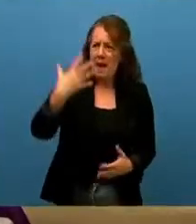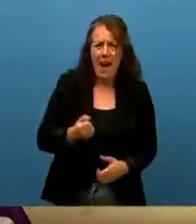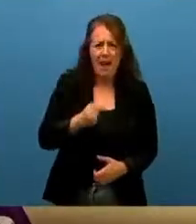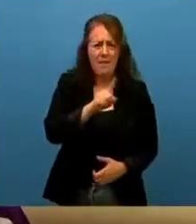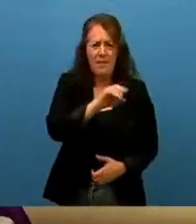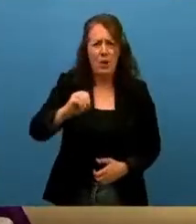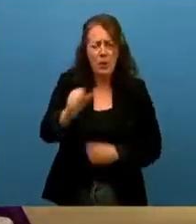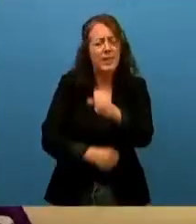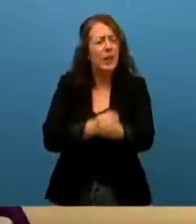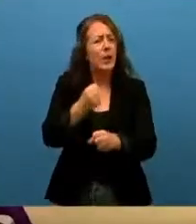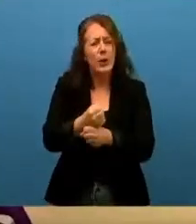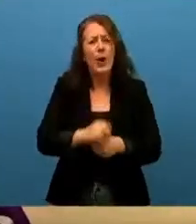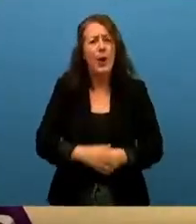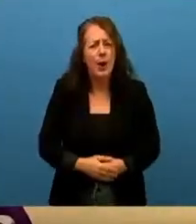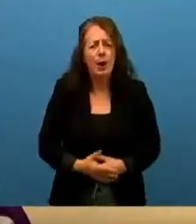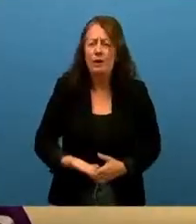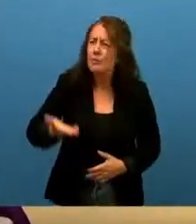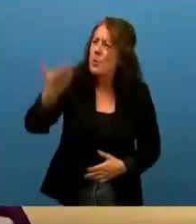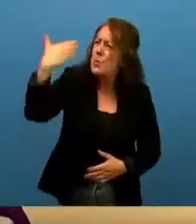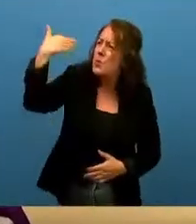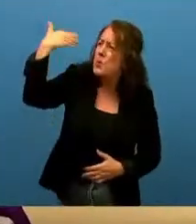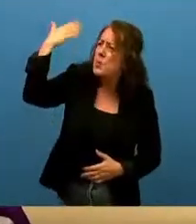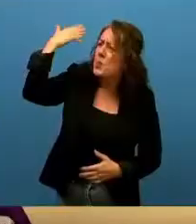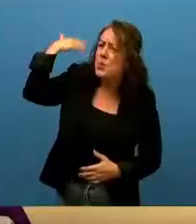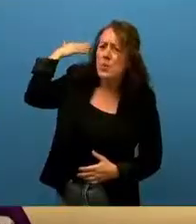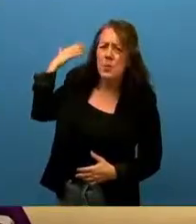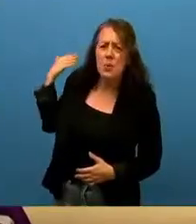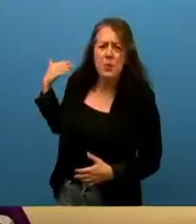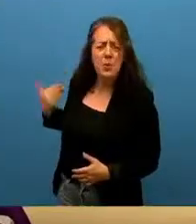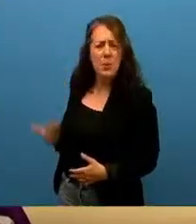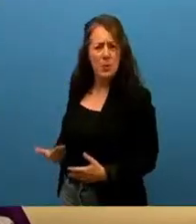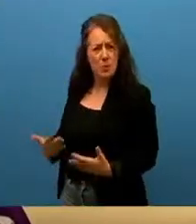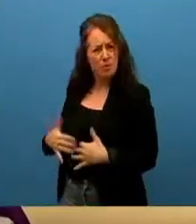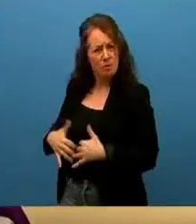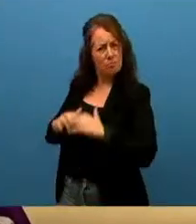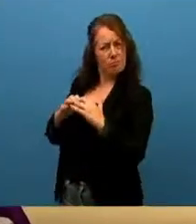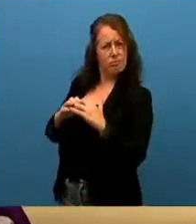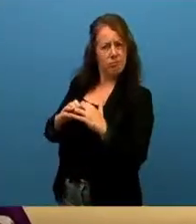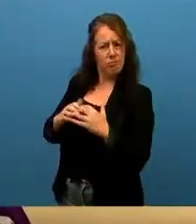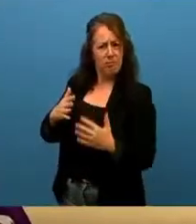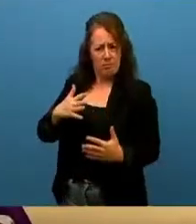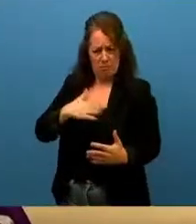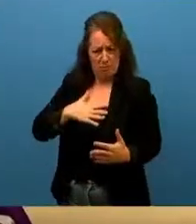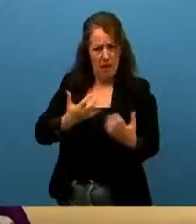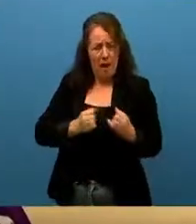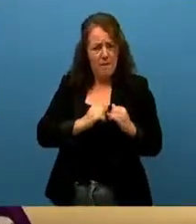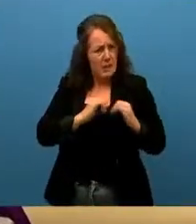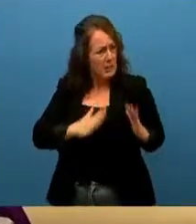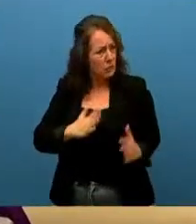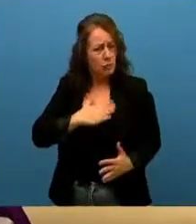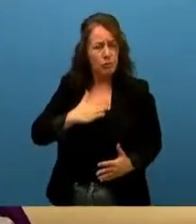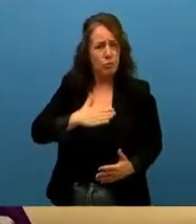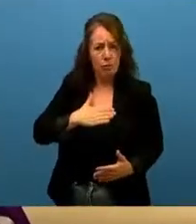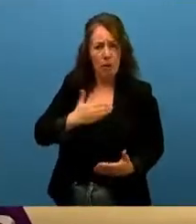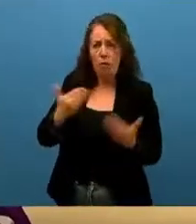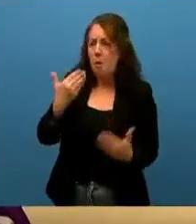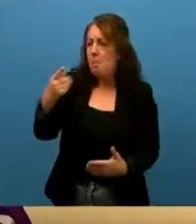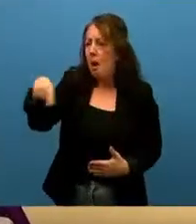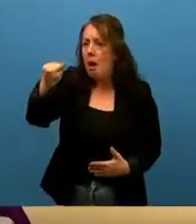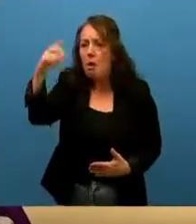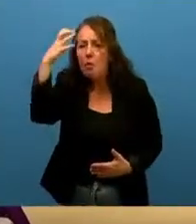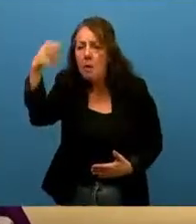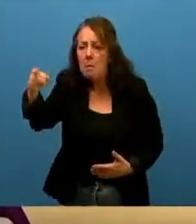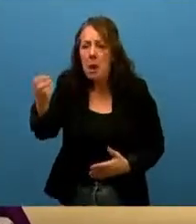this room. We have our own constitution called the Great Law of Peace, which binds our Six Nations together. We have